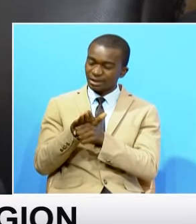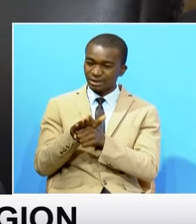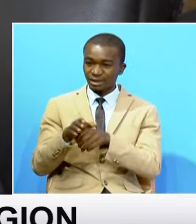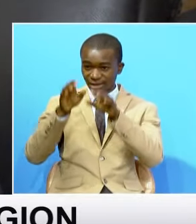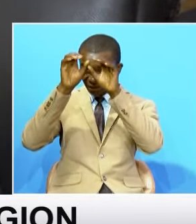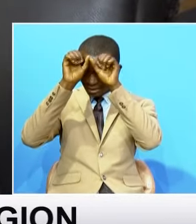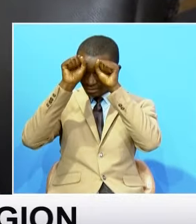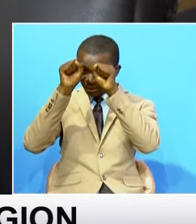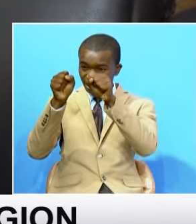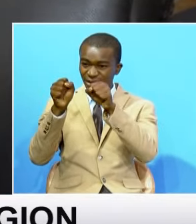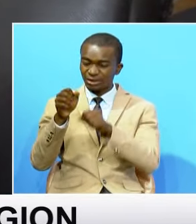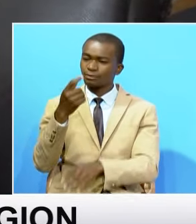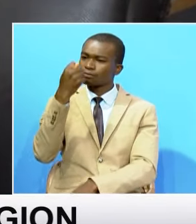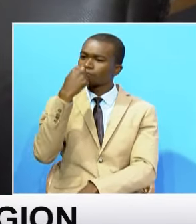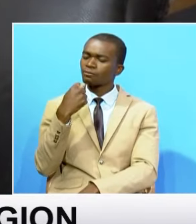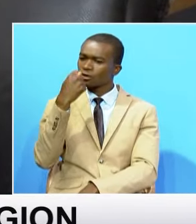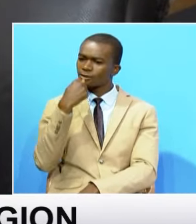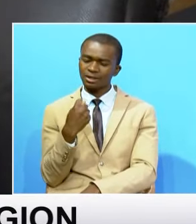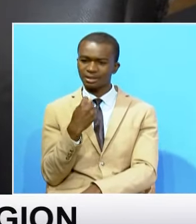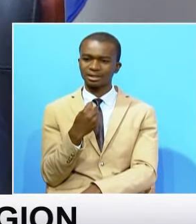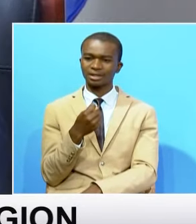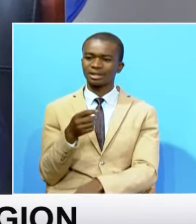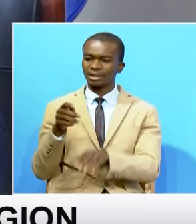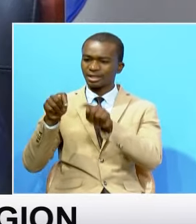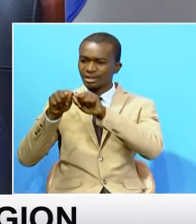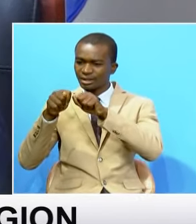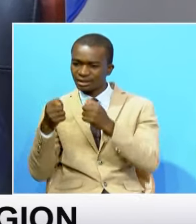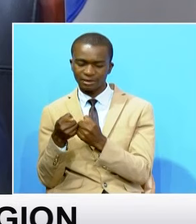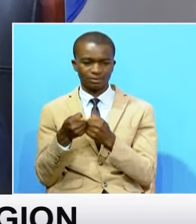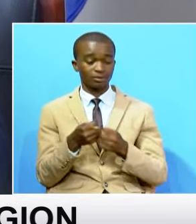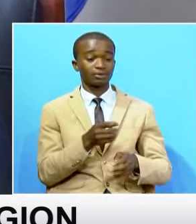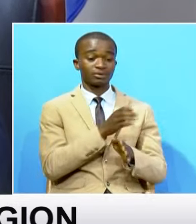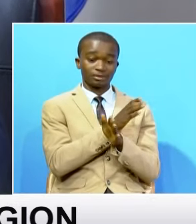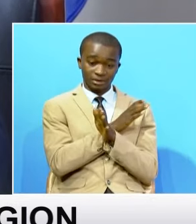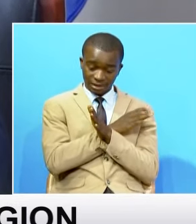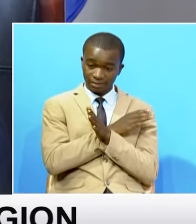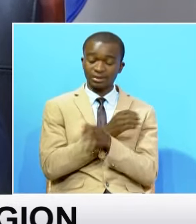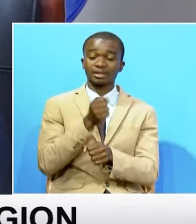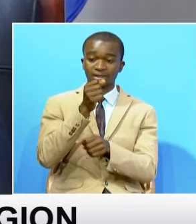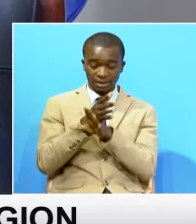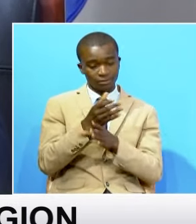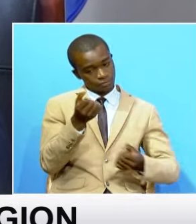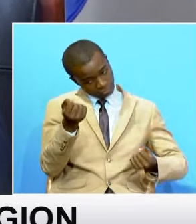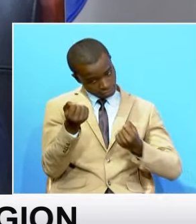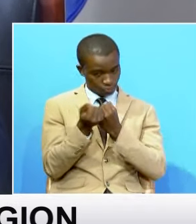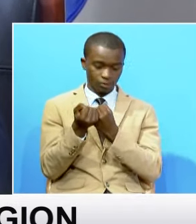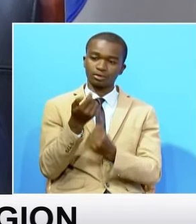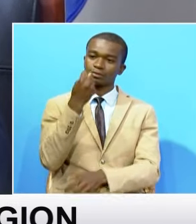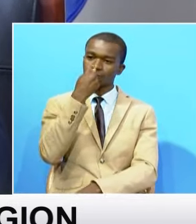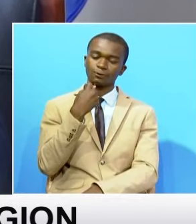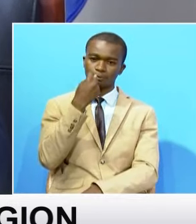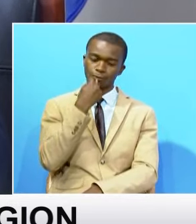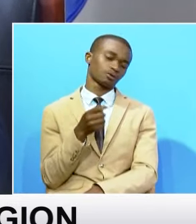President, that the Republic of Zambia remains ready to support you and your teams and the